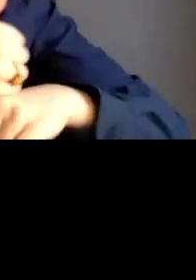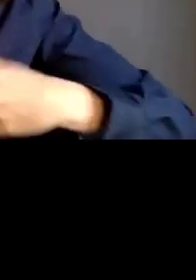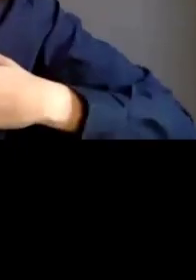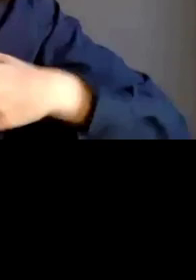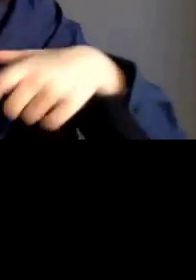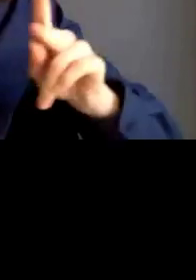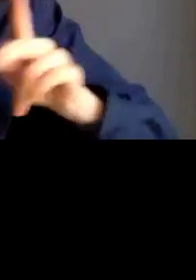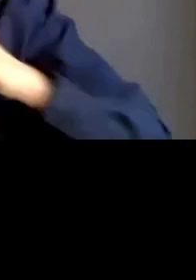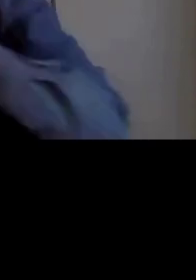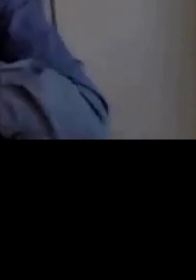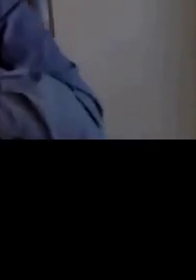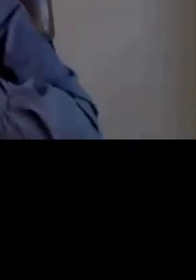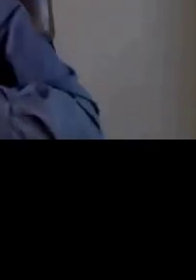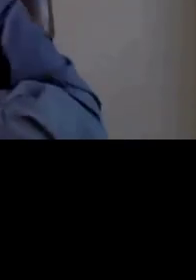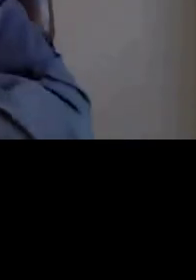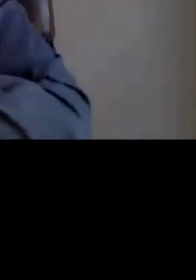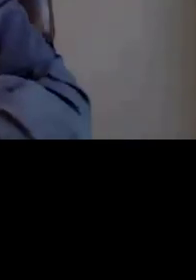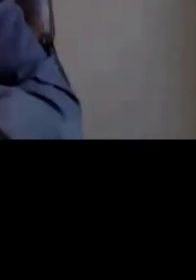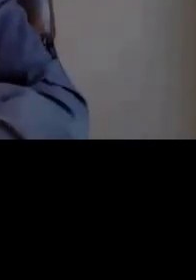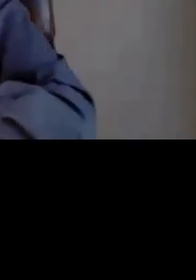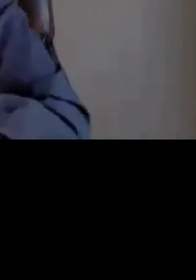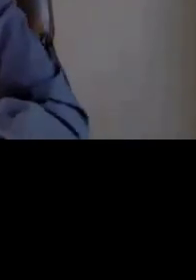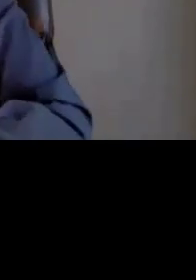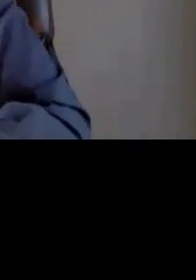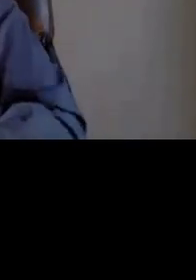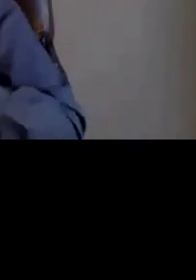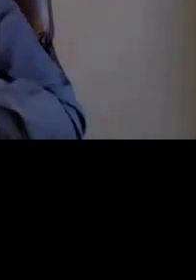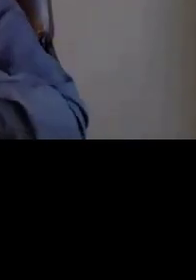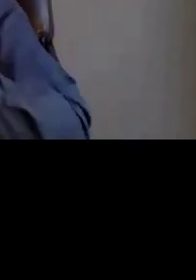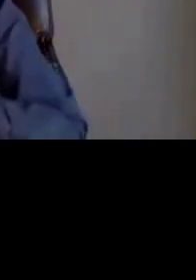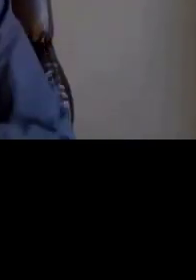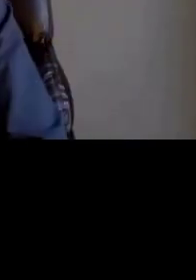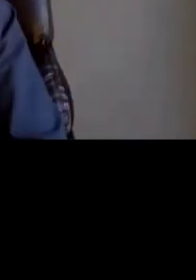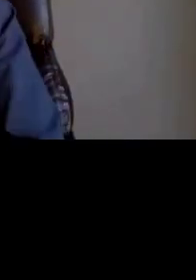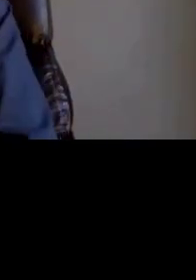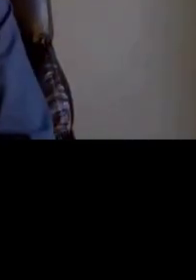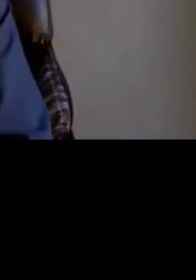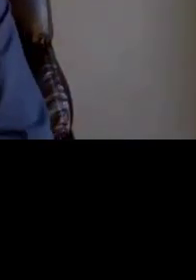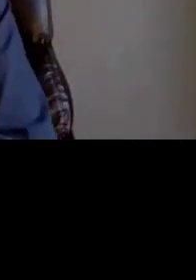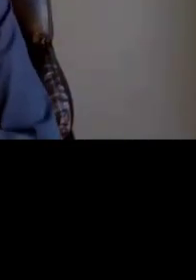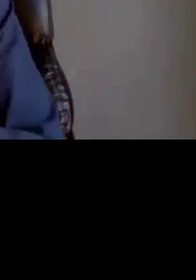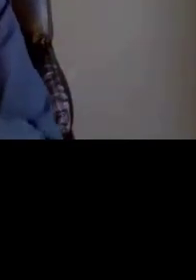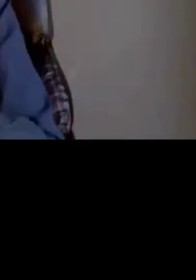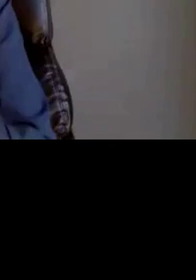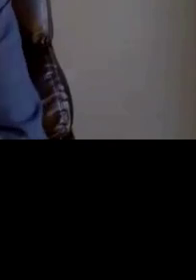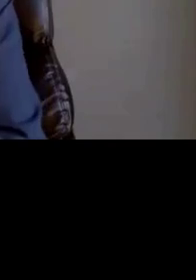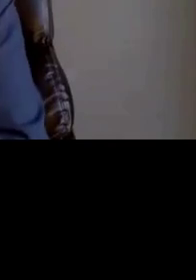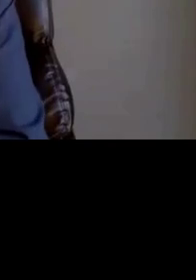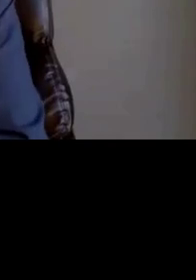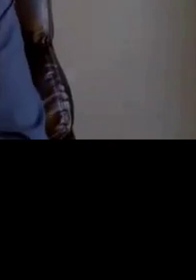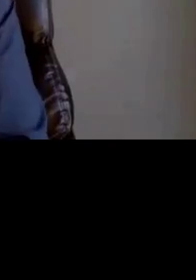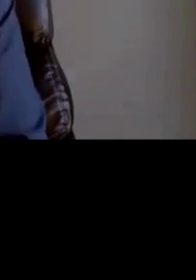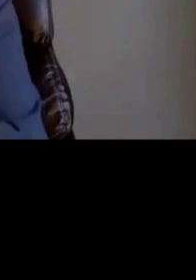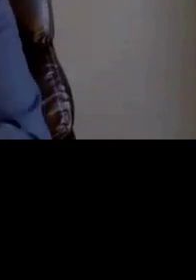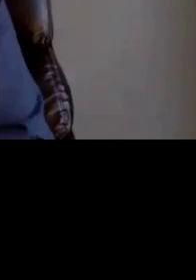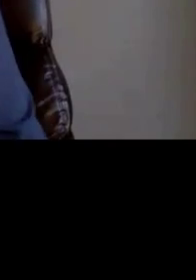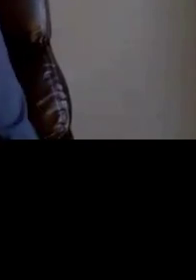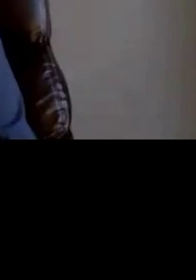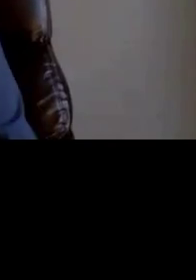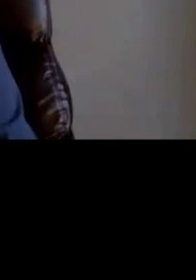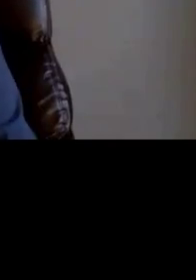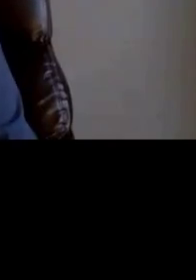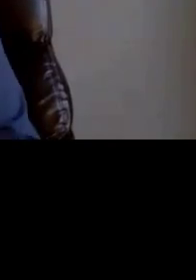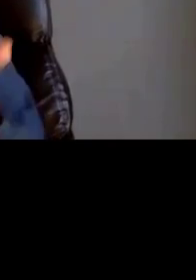middle? Right. So that's shared between you and the 1,700 people we have here. Yeah, don't tell anybody.